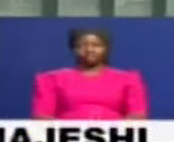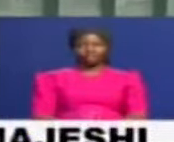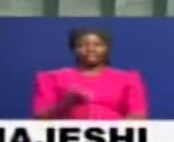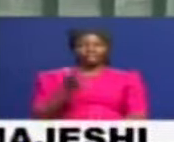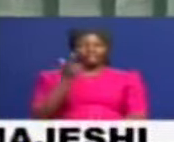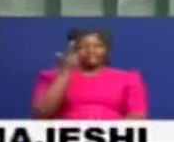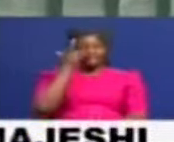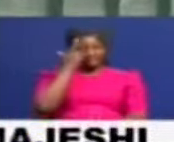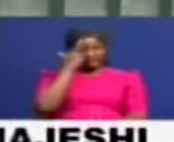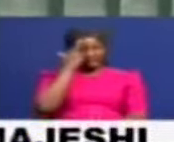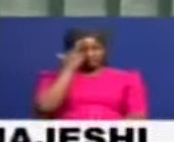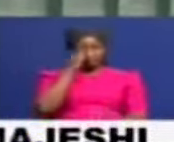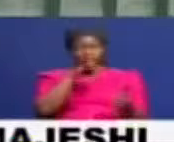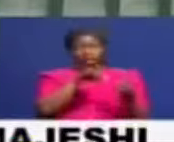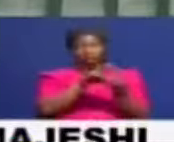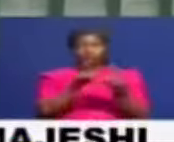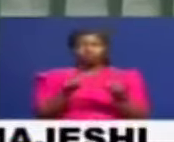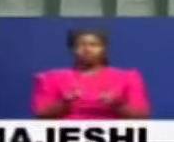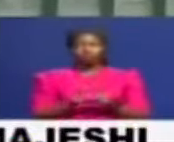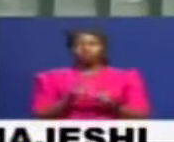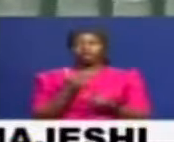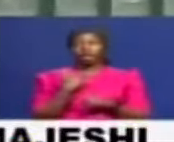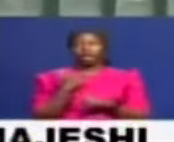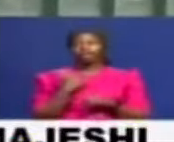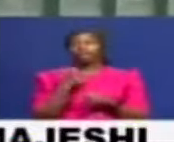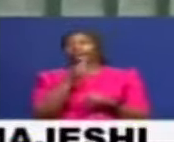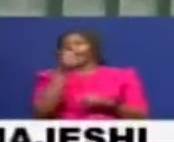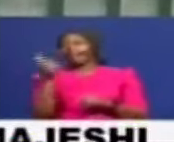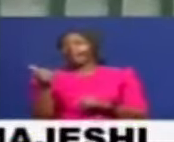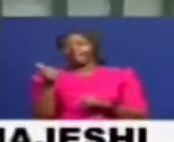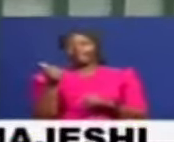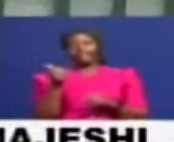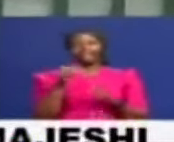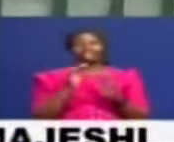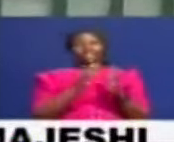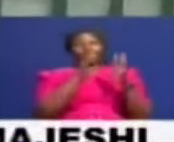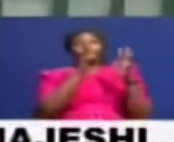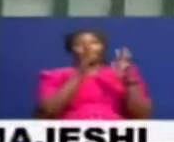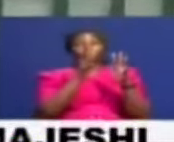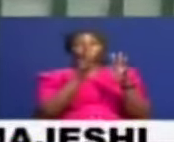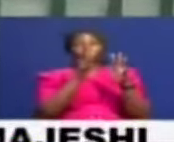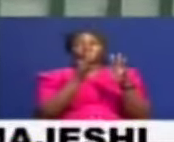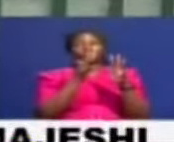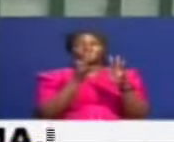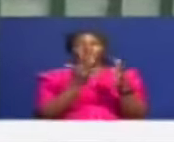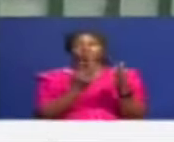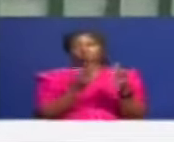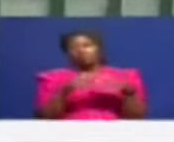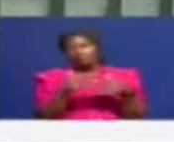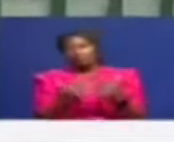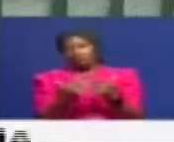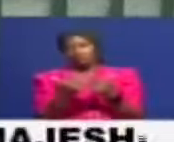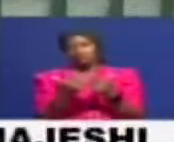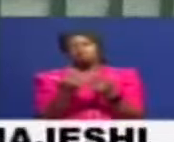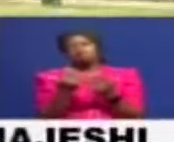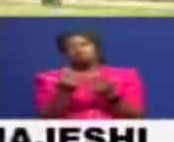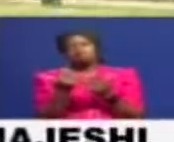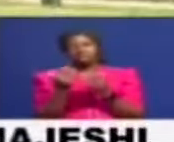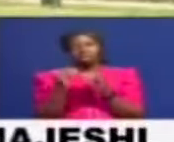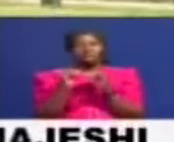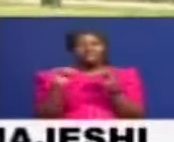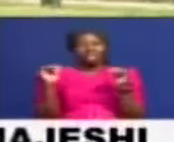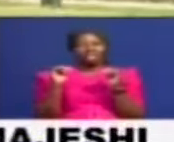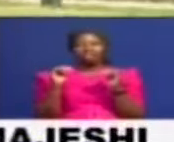be in Siaya near tomorrow for the final rites of the general tomorrow that will be happening